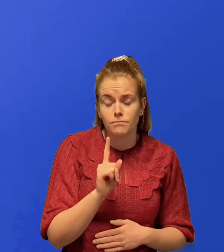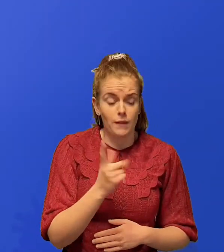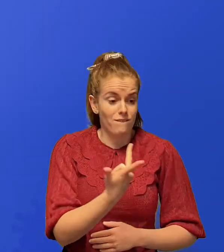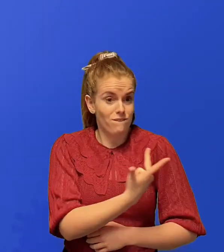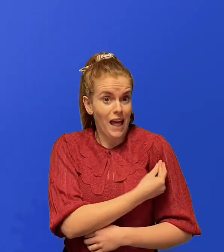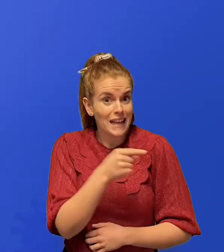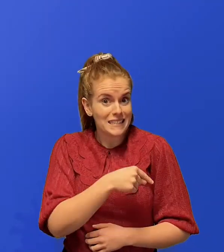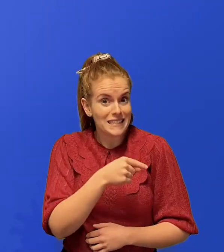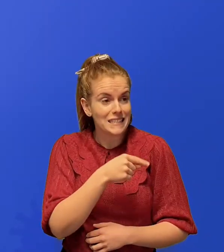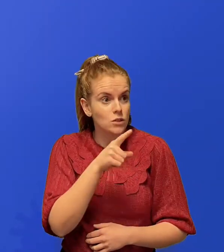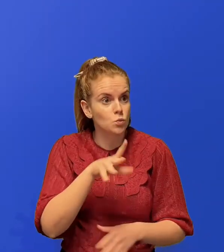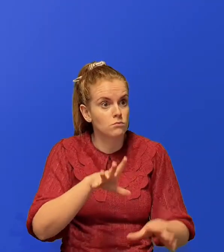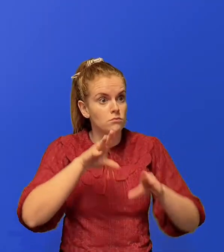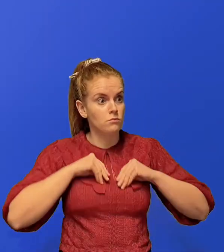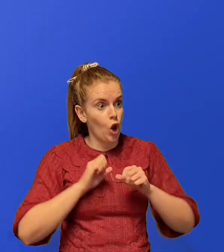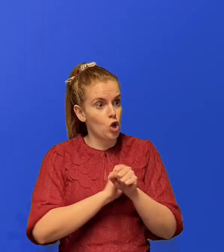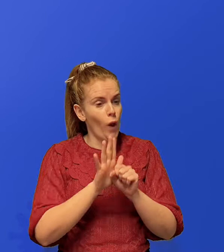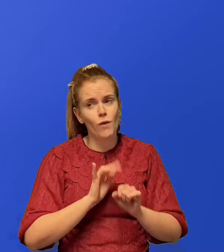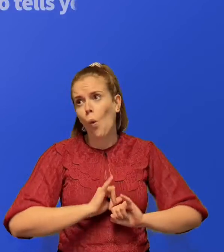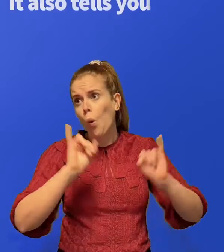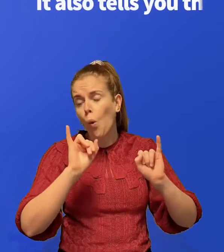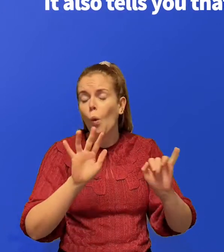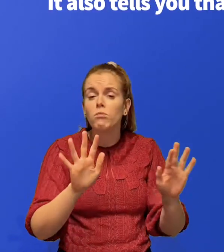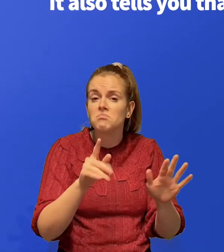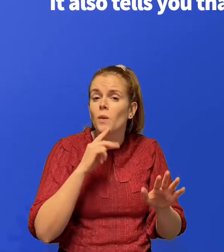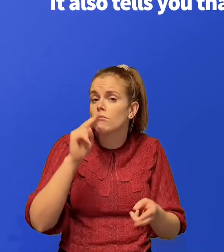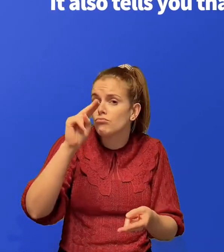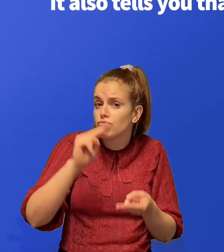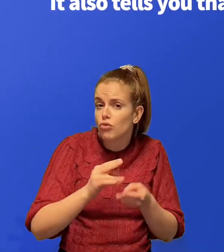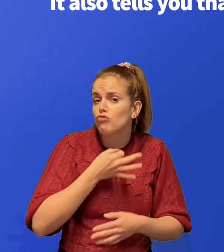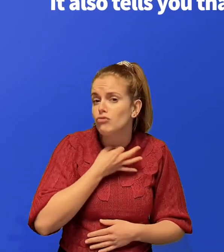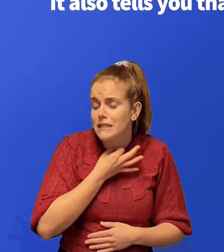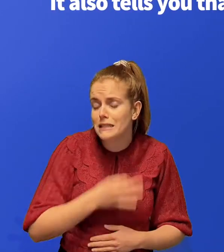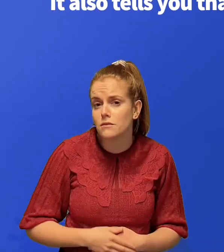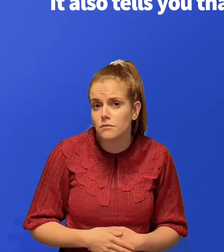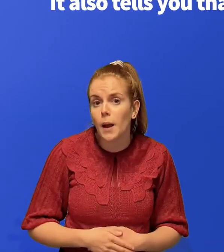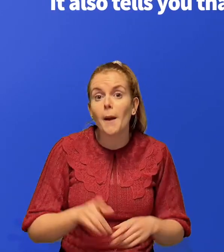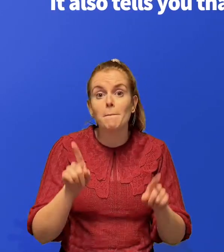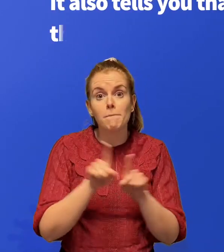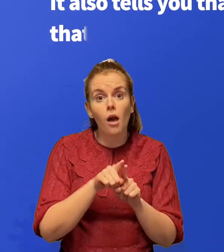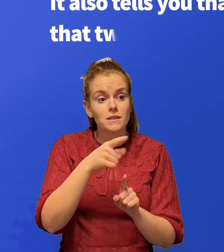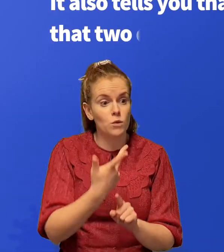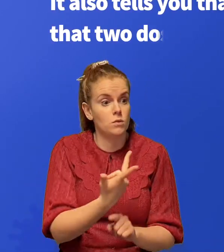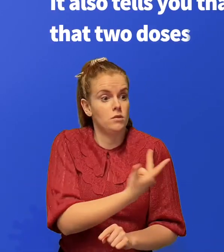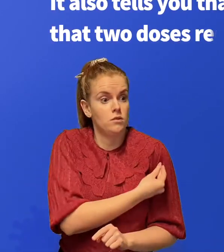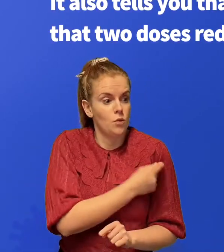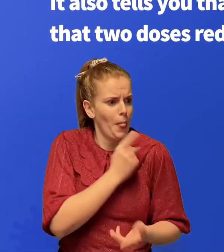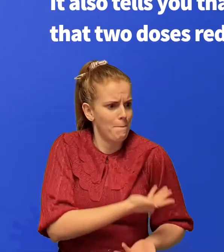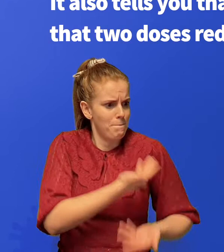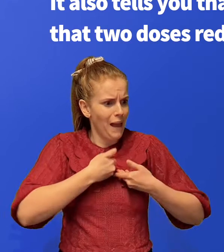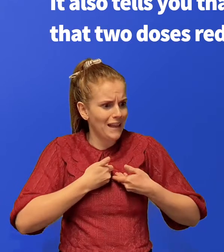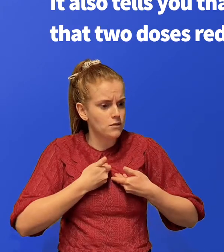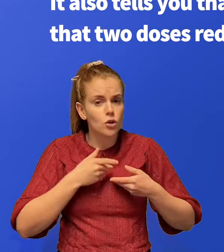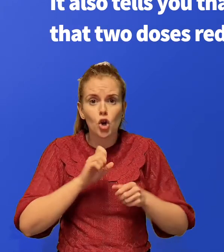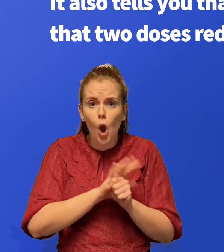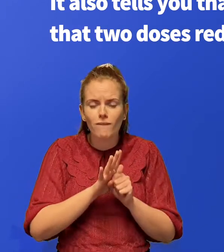reduce the chances of you suffering with COVID-19. It also tells you the vaccine will not give you COVID, and that 2 doses